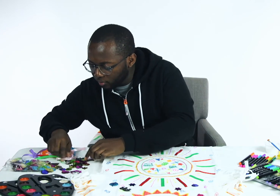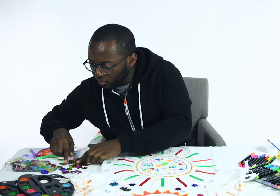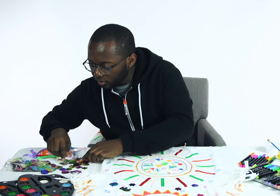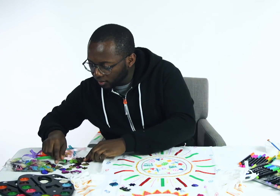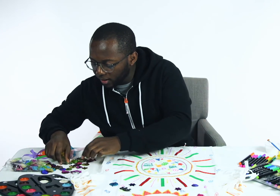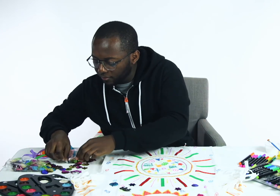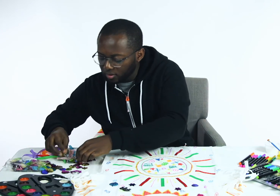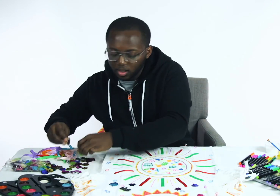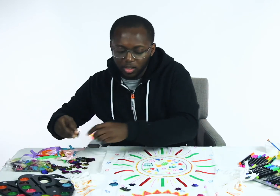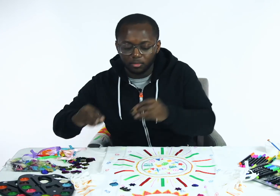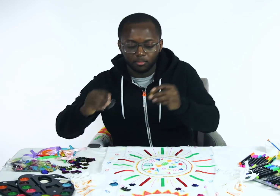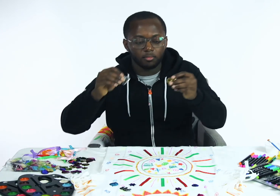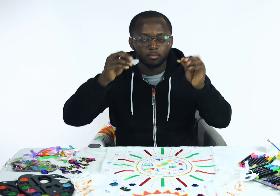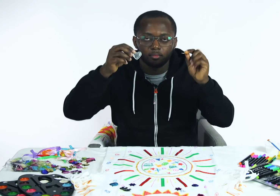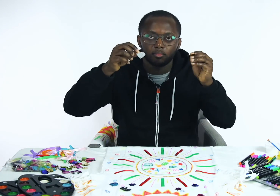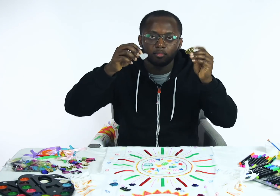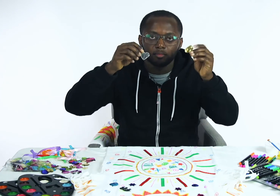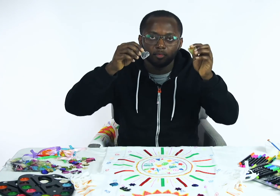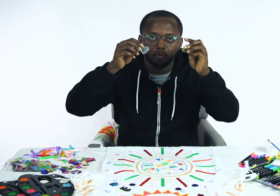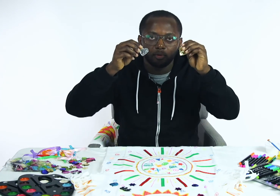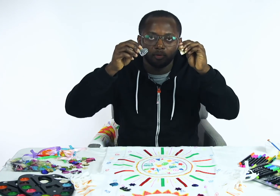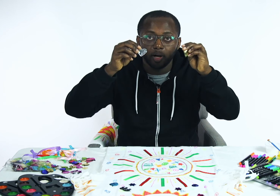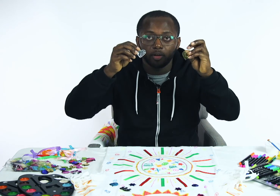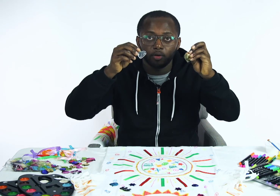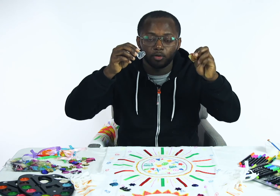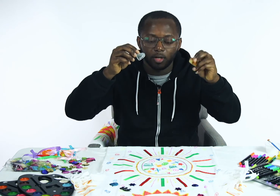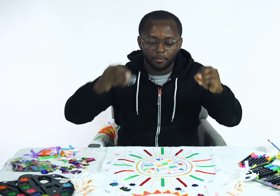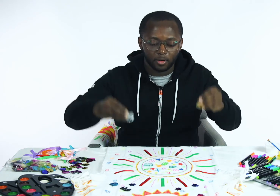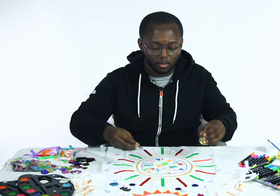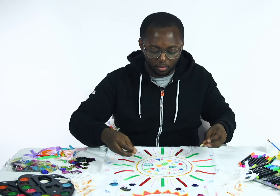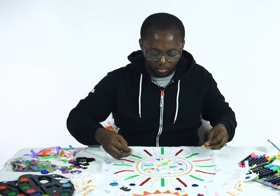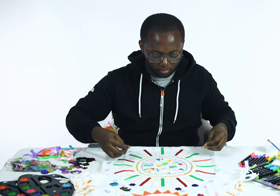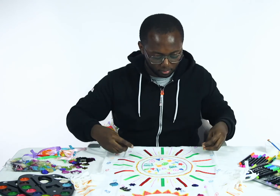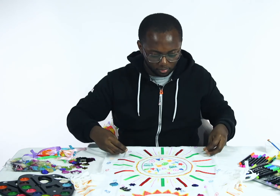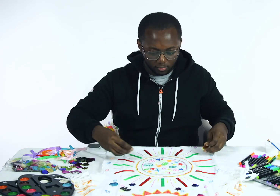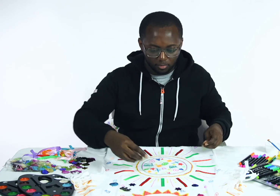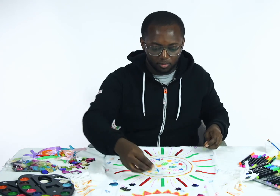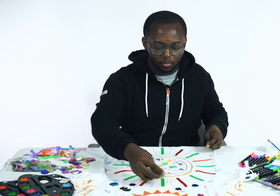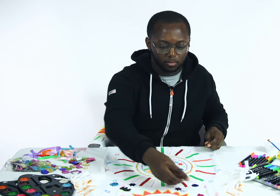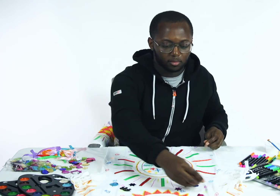And we also have some great huge love hearts.